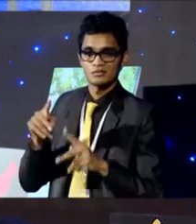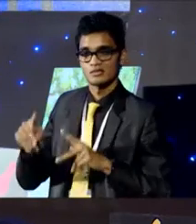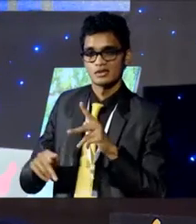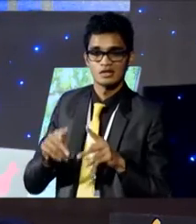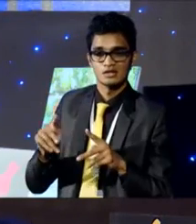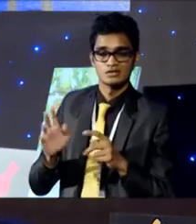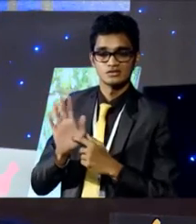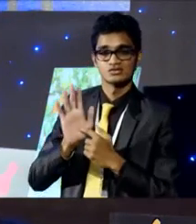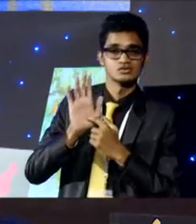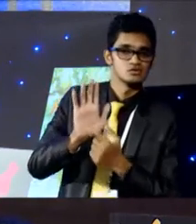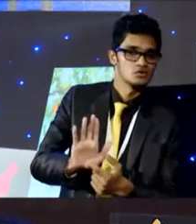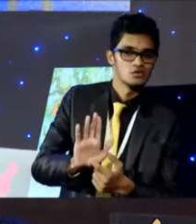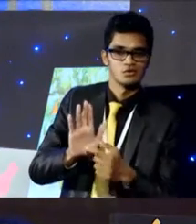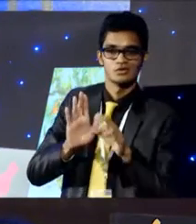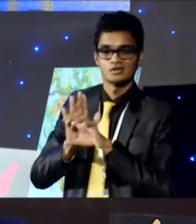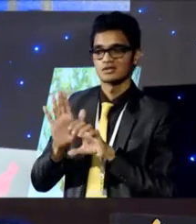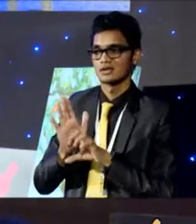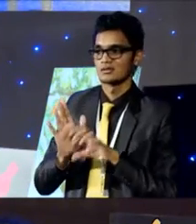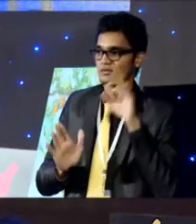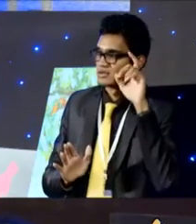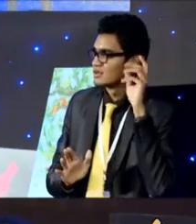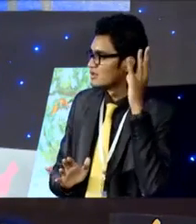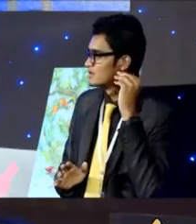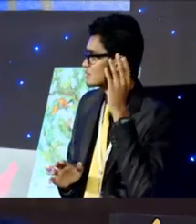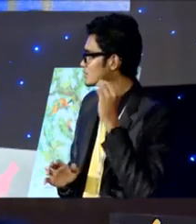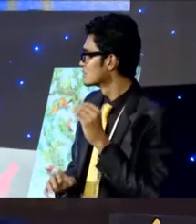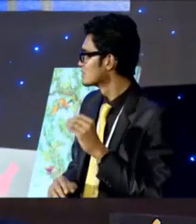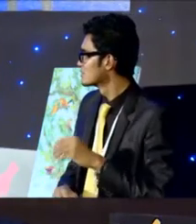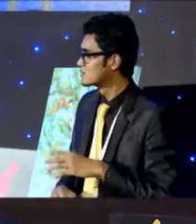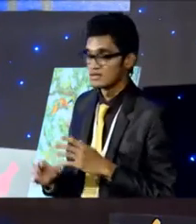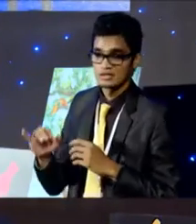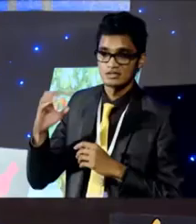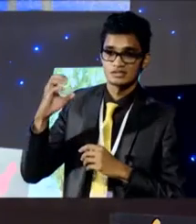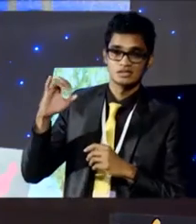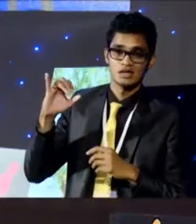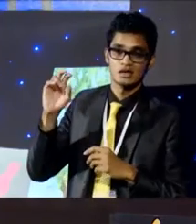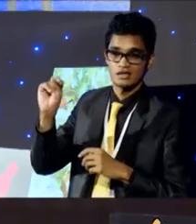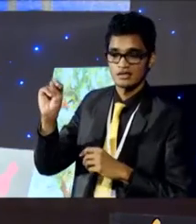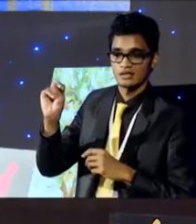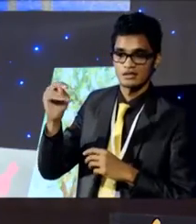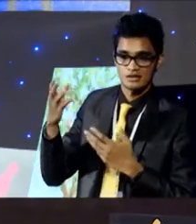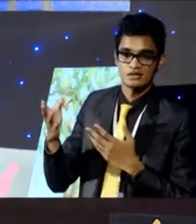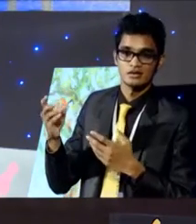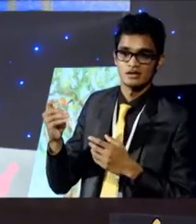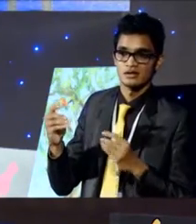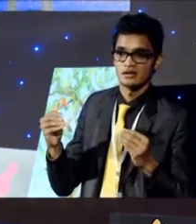SHRM, and I'm again scheduled to speak at CIO Summit in Delhi on December